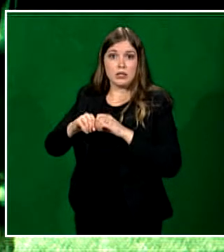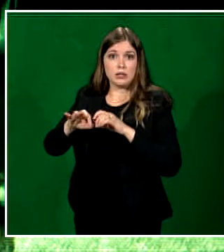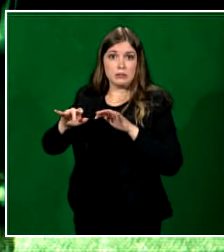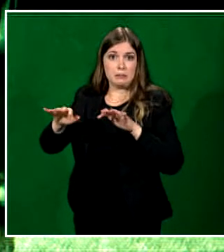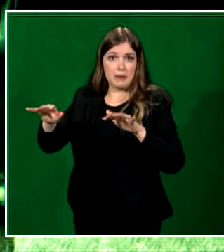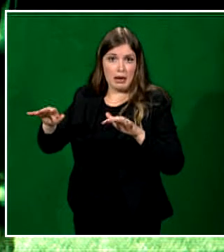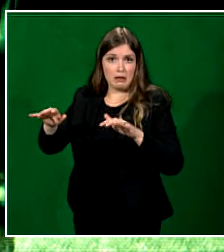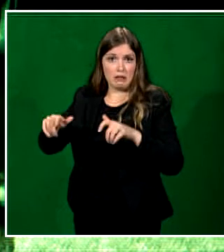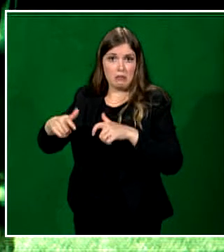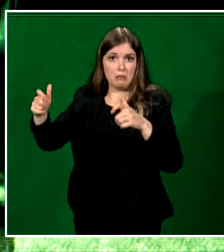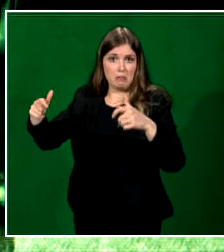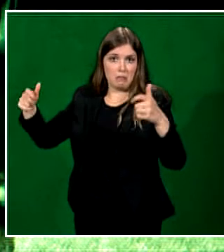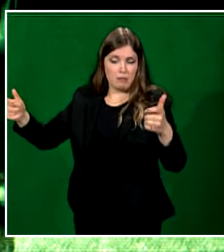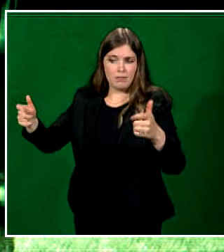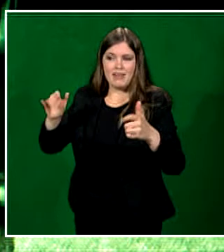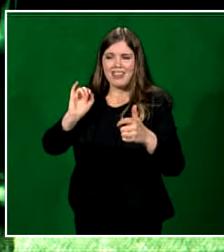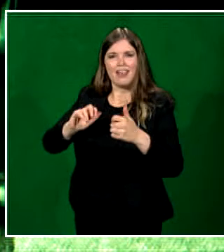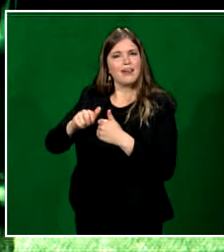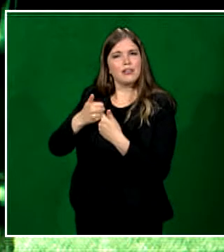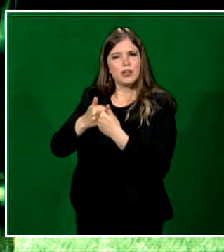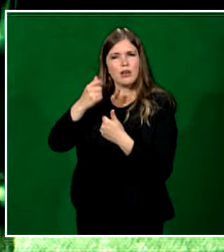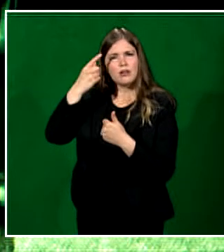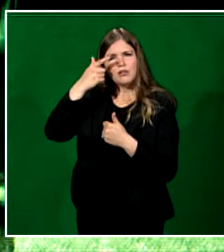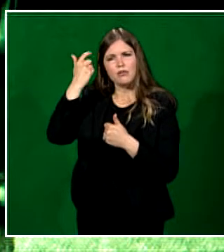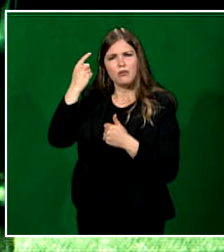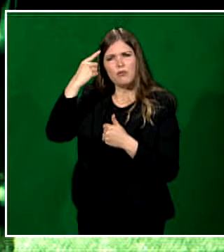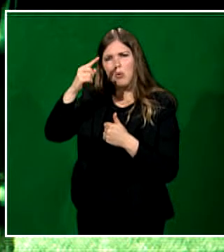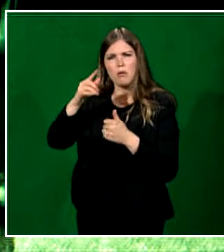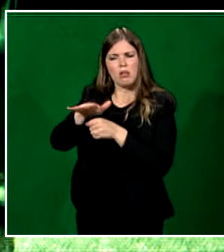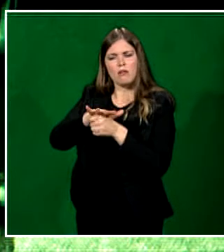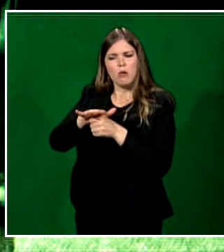for most local composting systems?